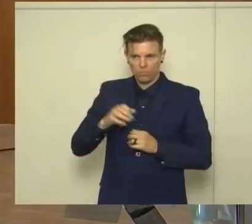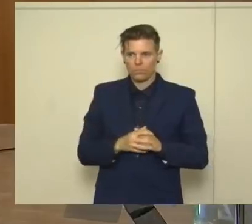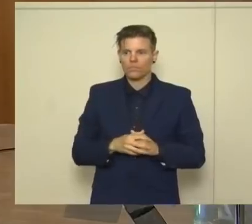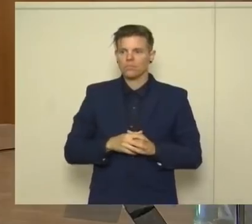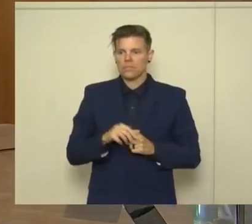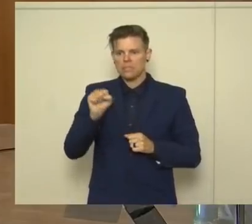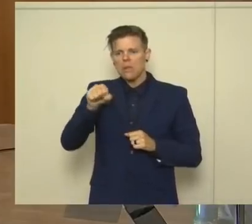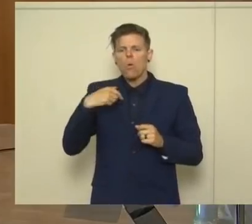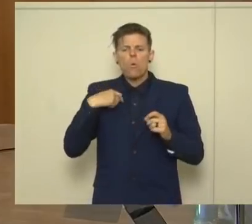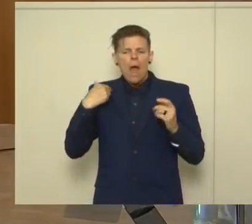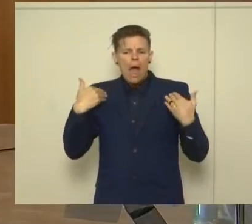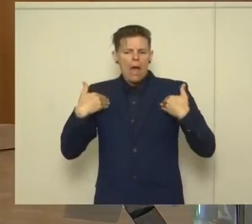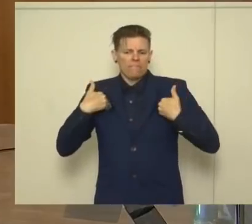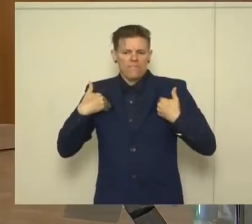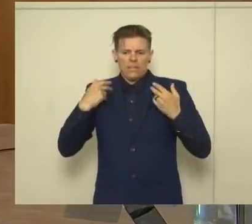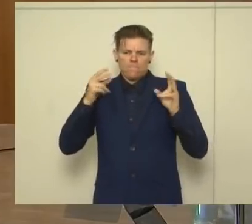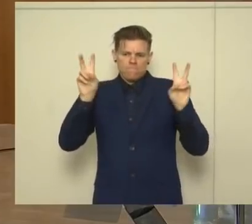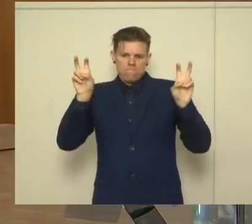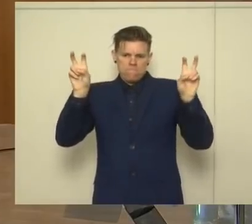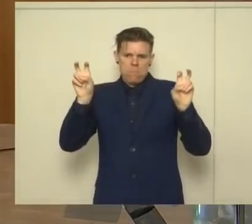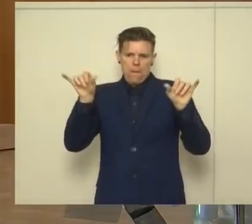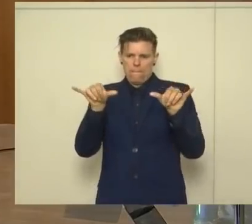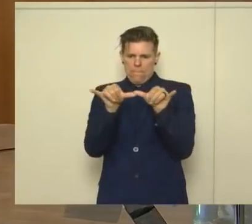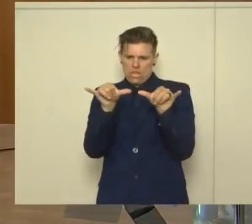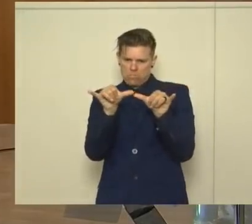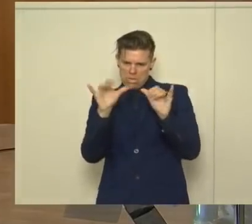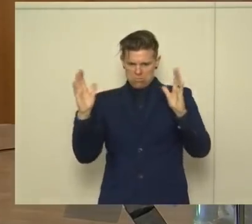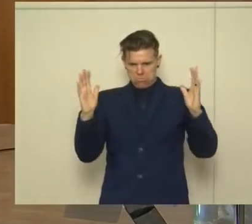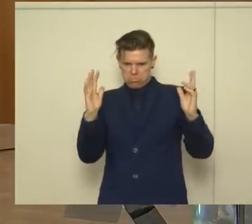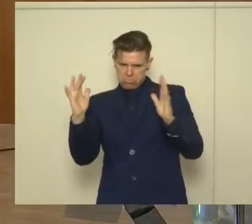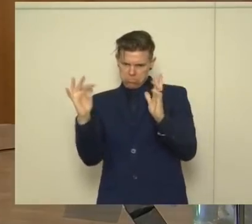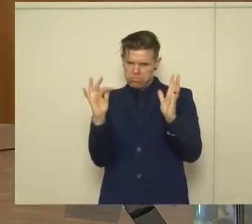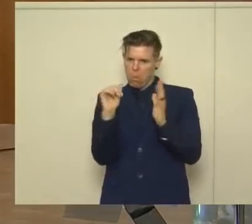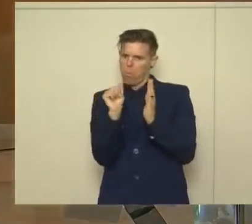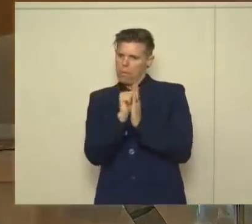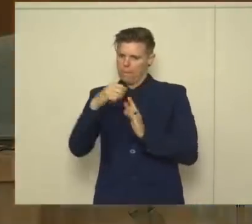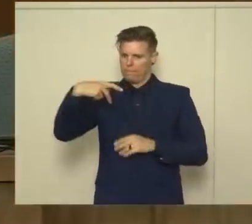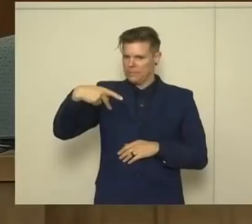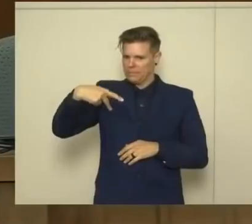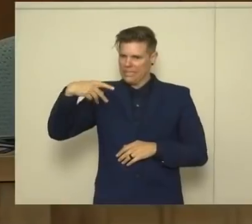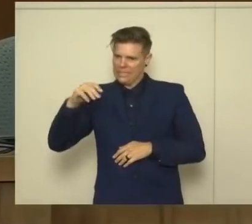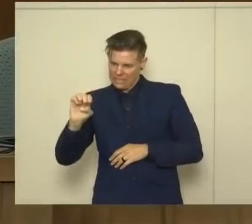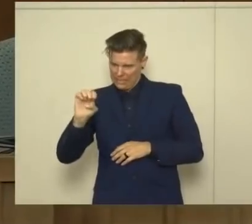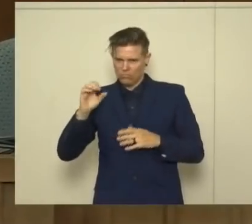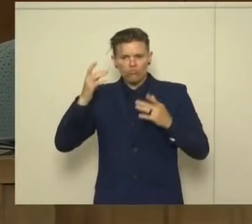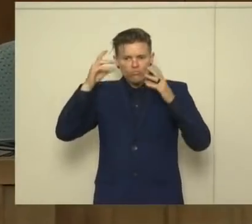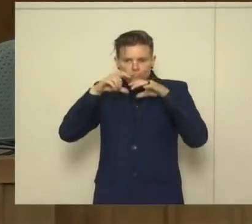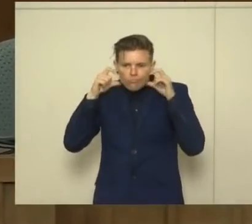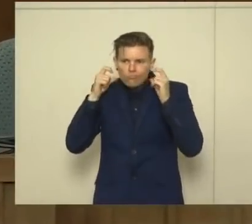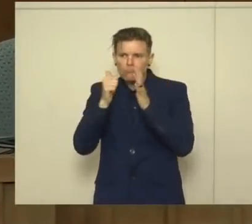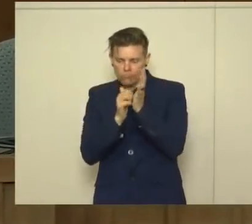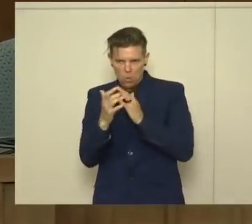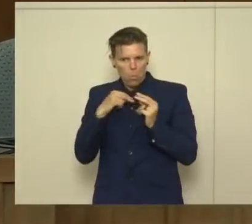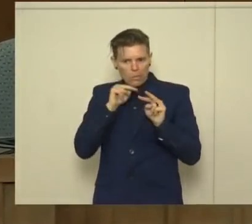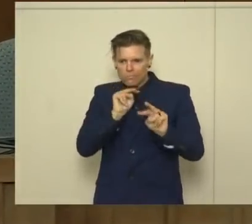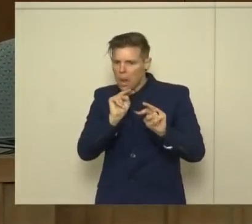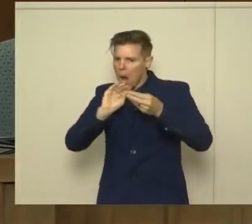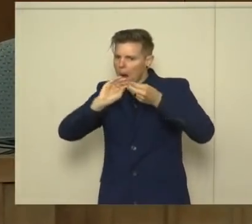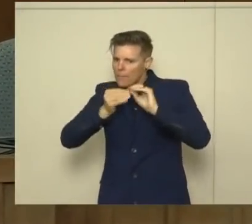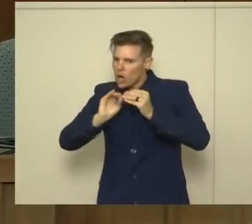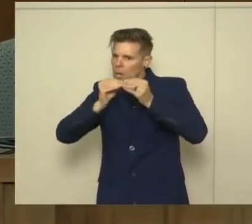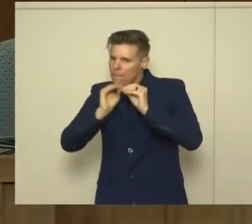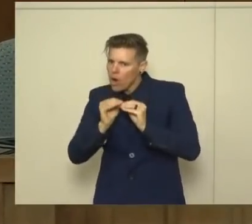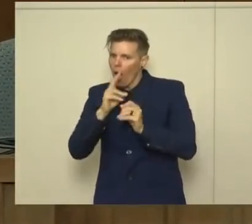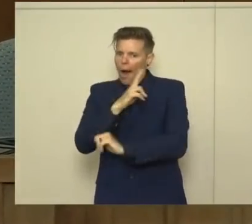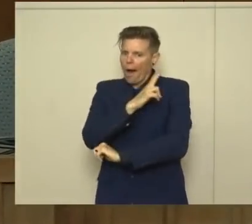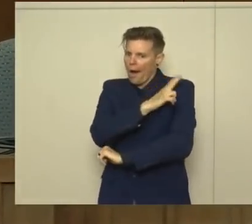but it's been doing very well for a very long time, but it does only focus on our 7 hospital systems that are our hub hospitals, because